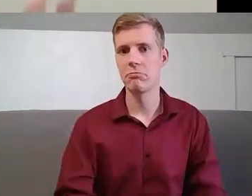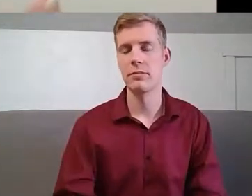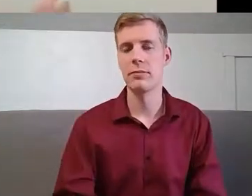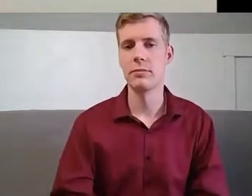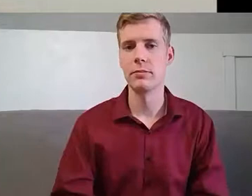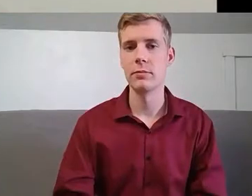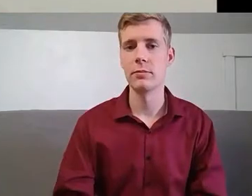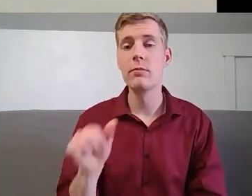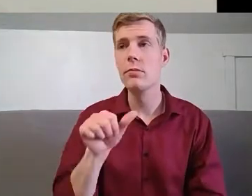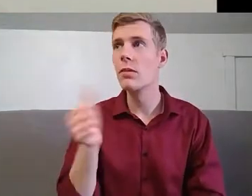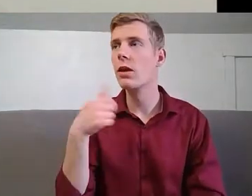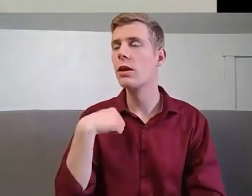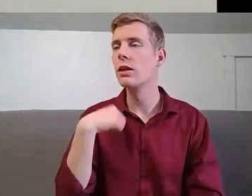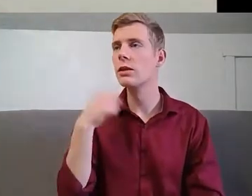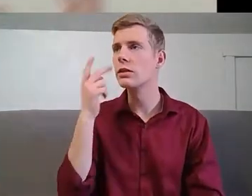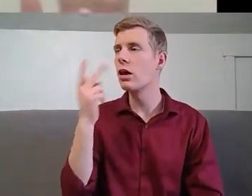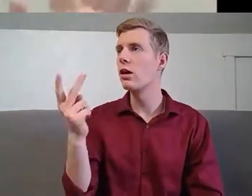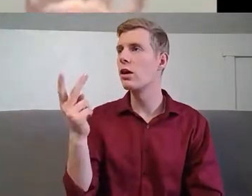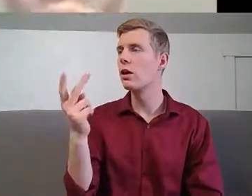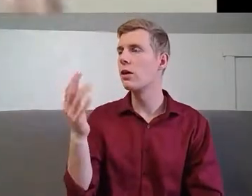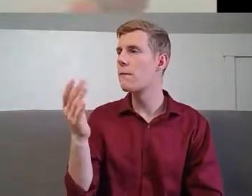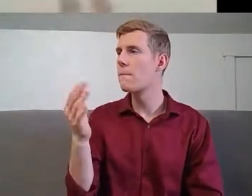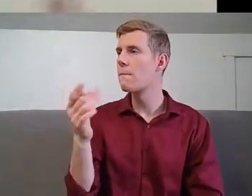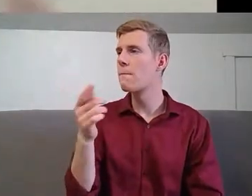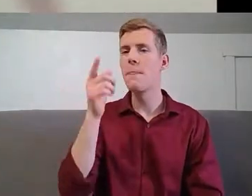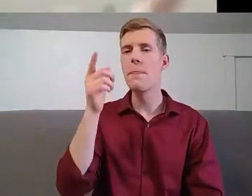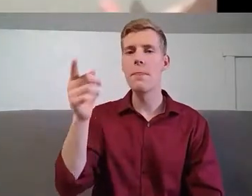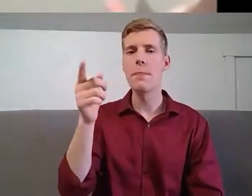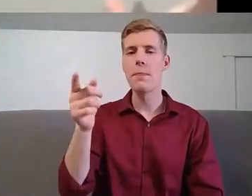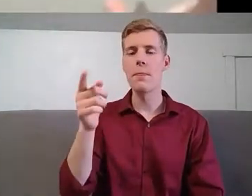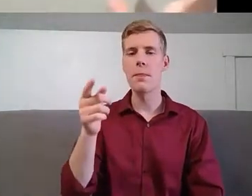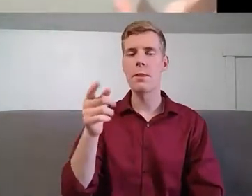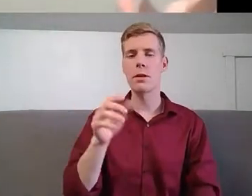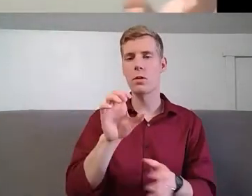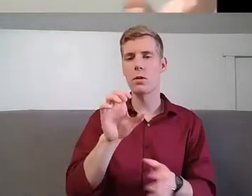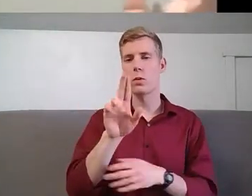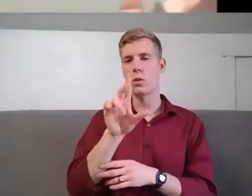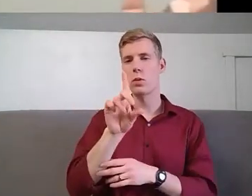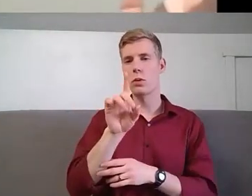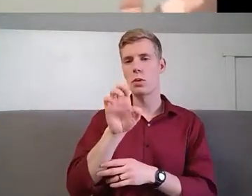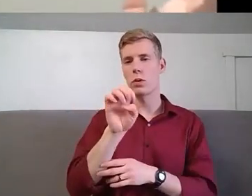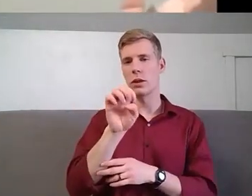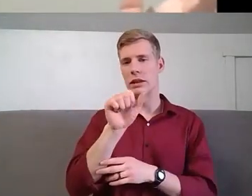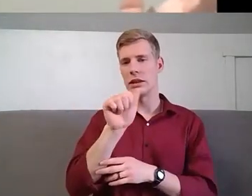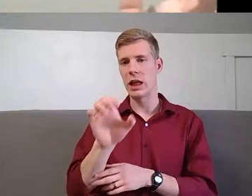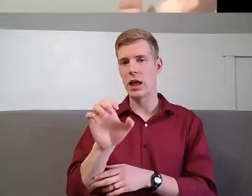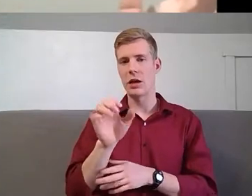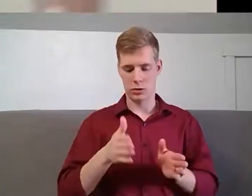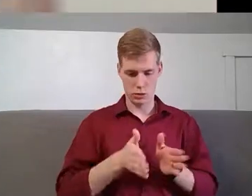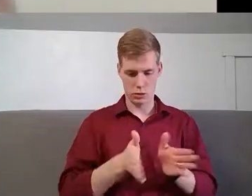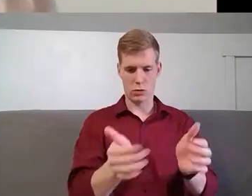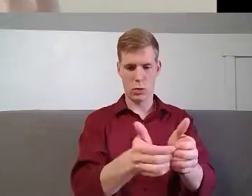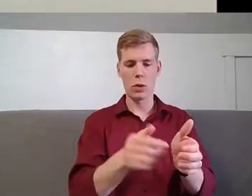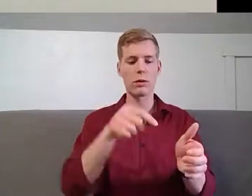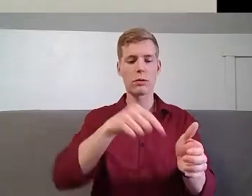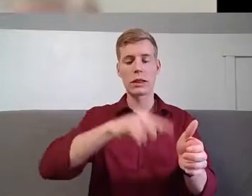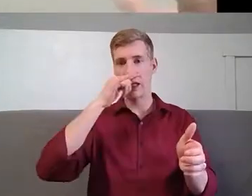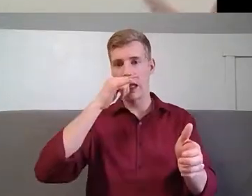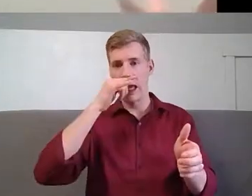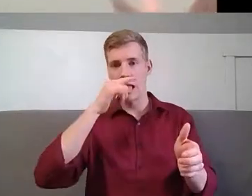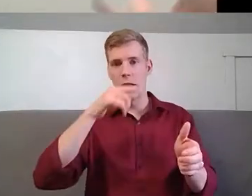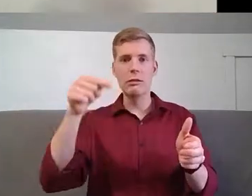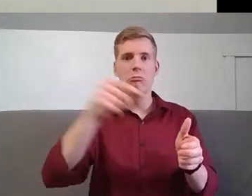A few others were in cul-de-sacs in your neighborhood. Let the kids get together